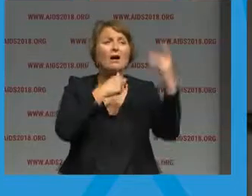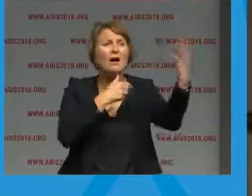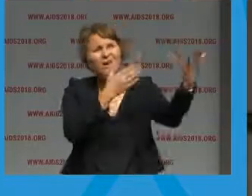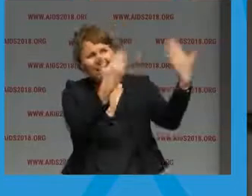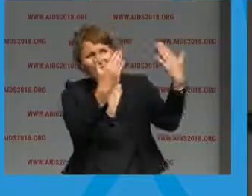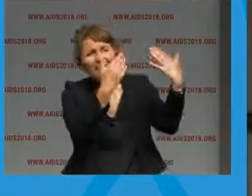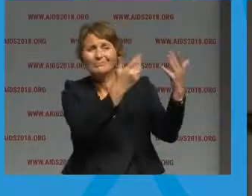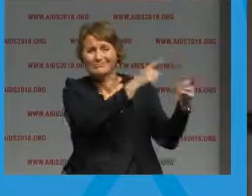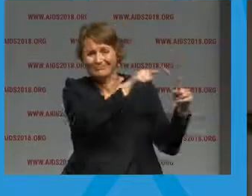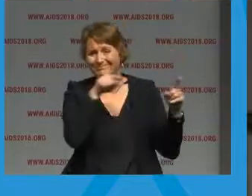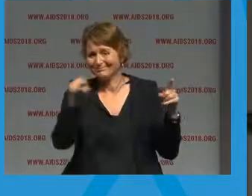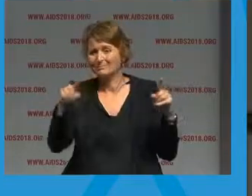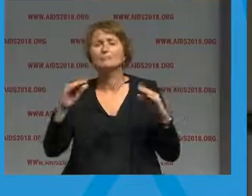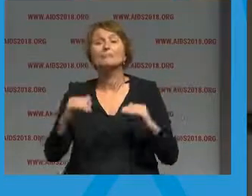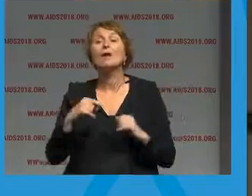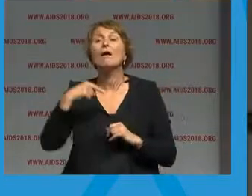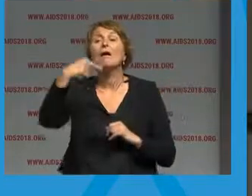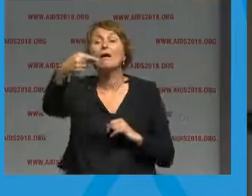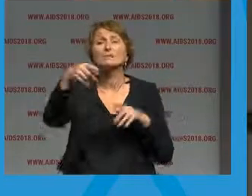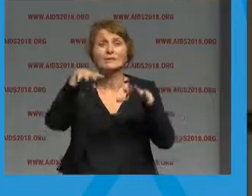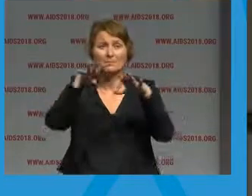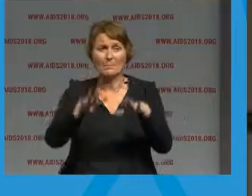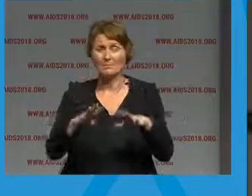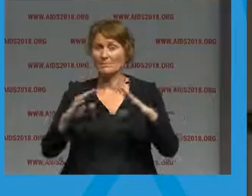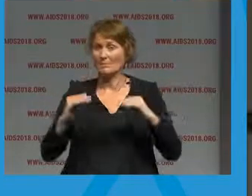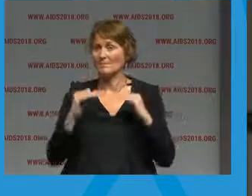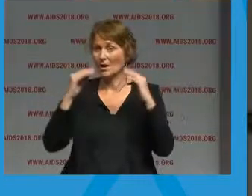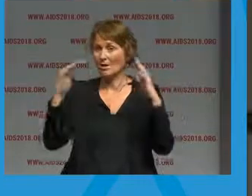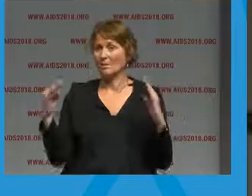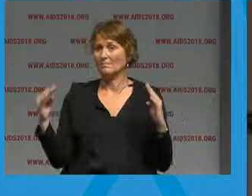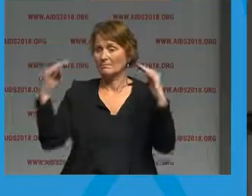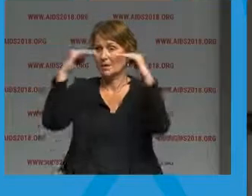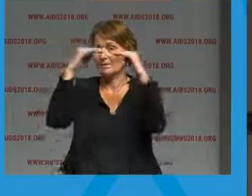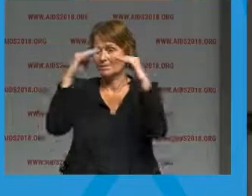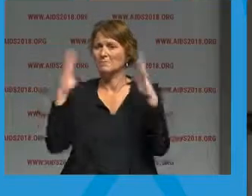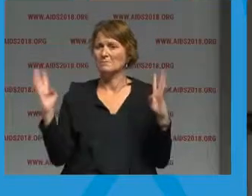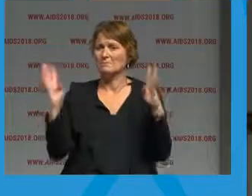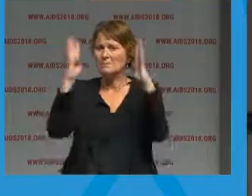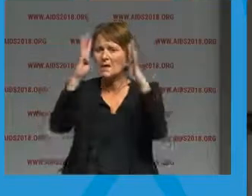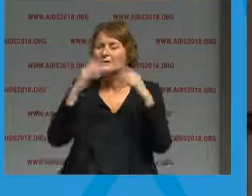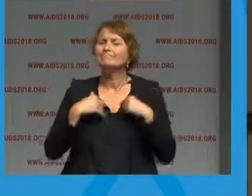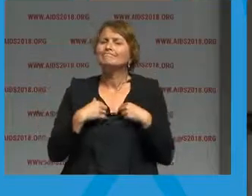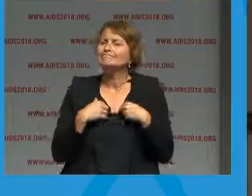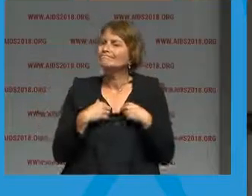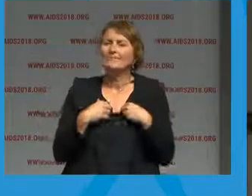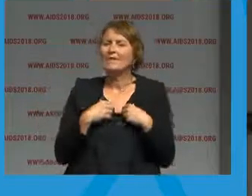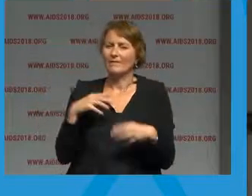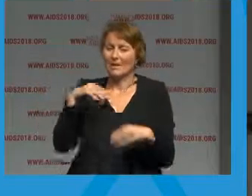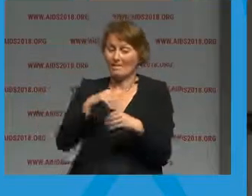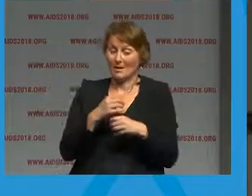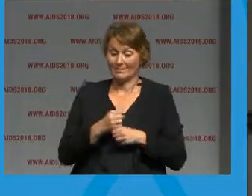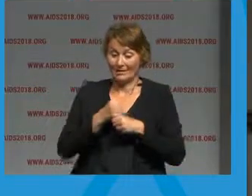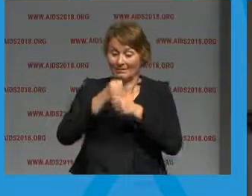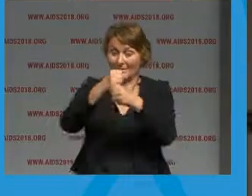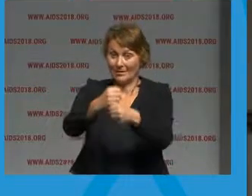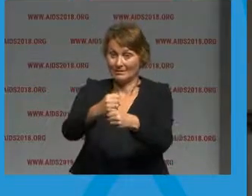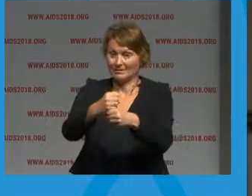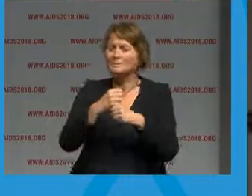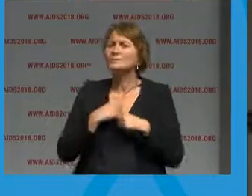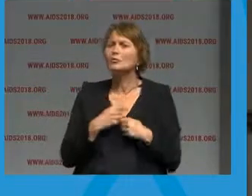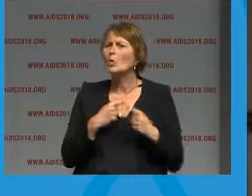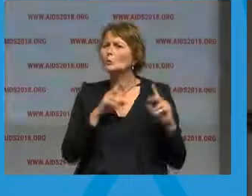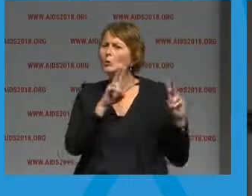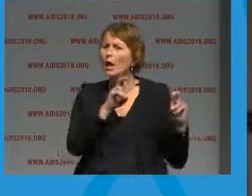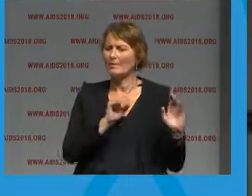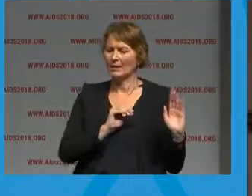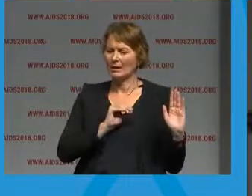meeting. Another thing that will help is if we can be part of our delegations at country level so that we input our issues into whatever is being talked